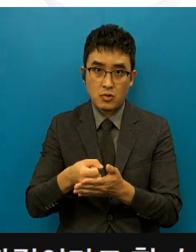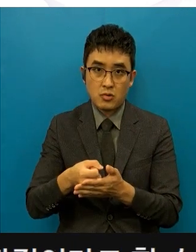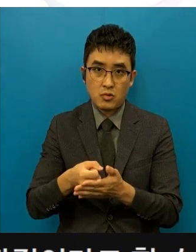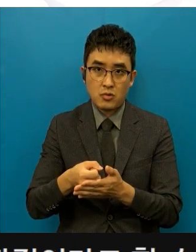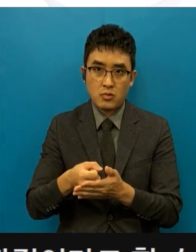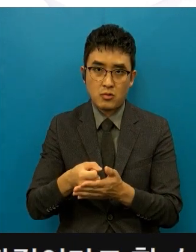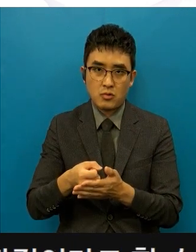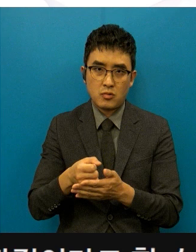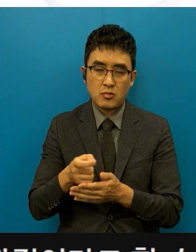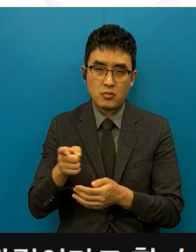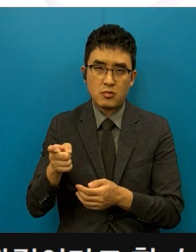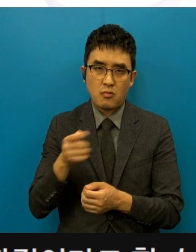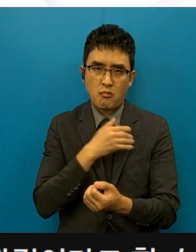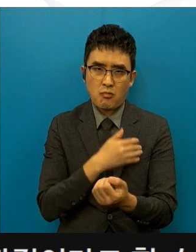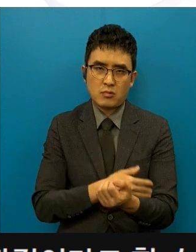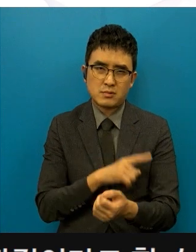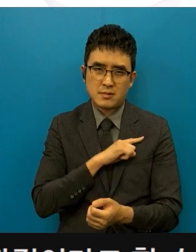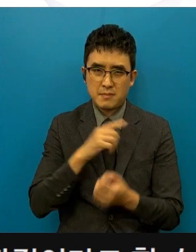Now,